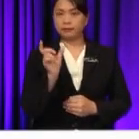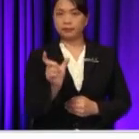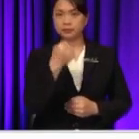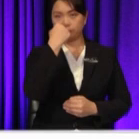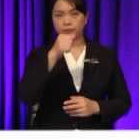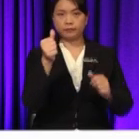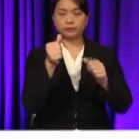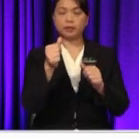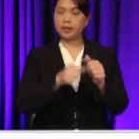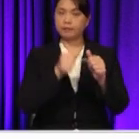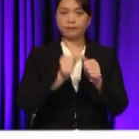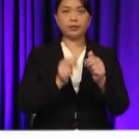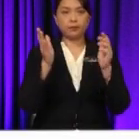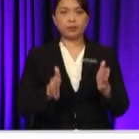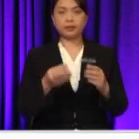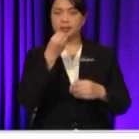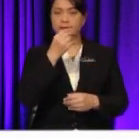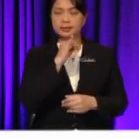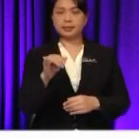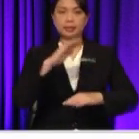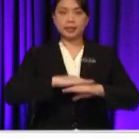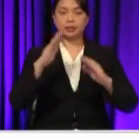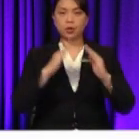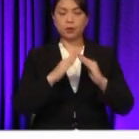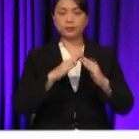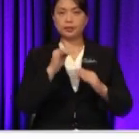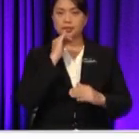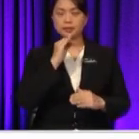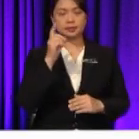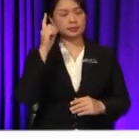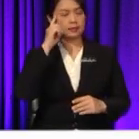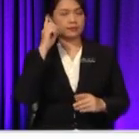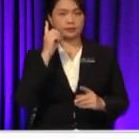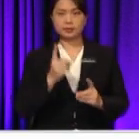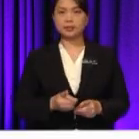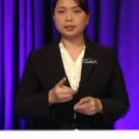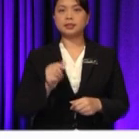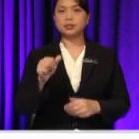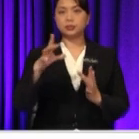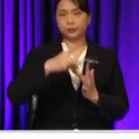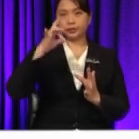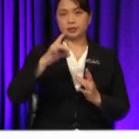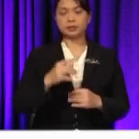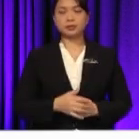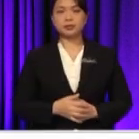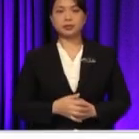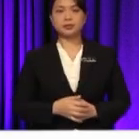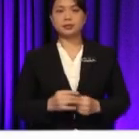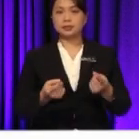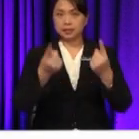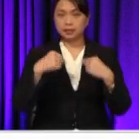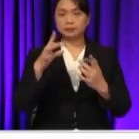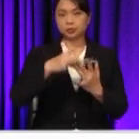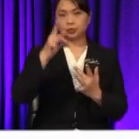just a general one. Mm-hmm. Eating at home is definitely a good choice. And here comes the option of